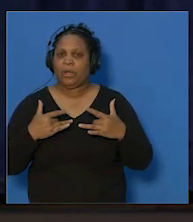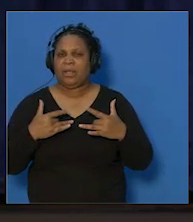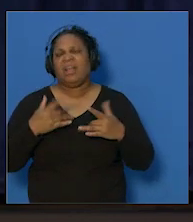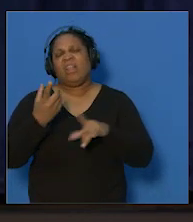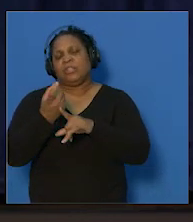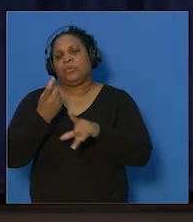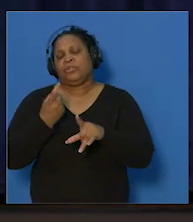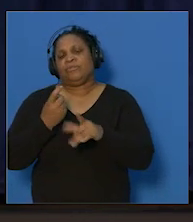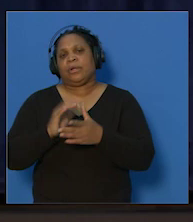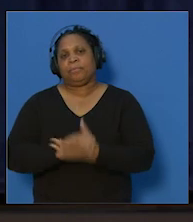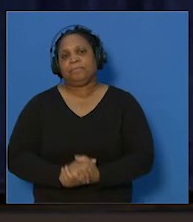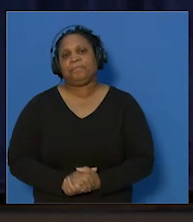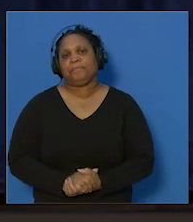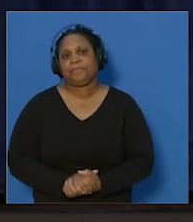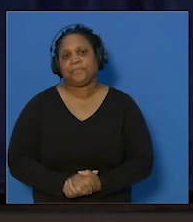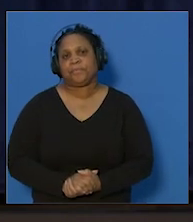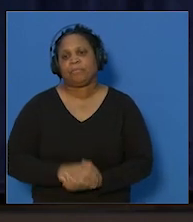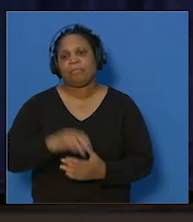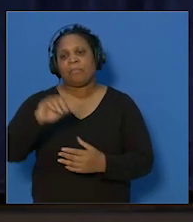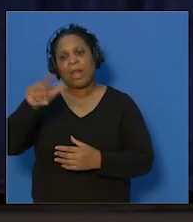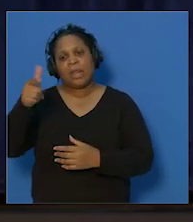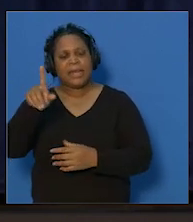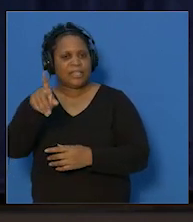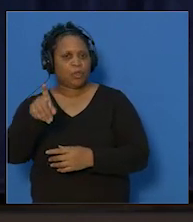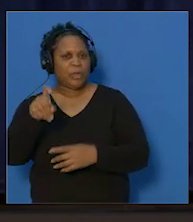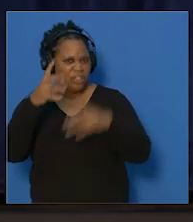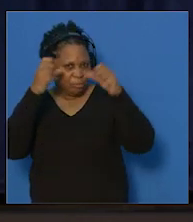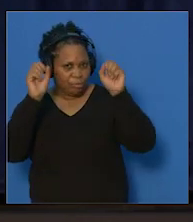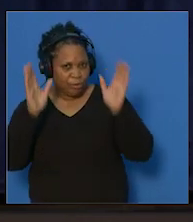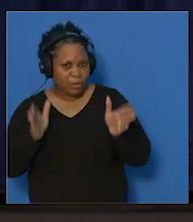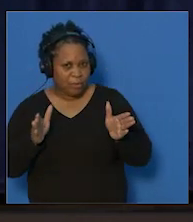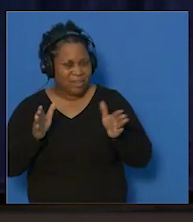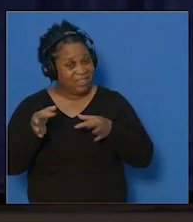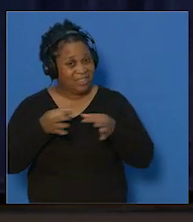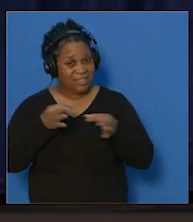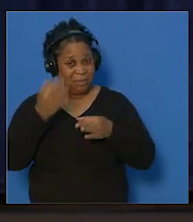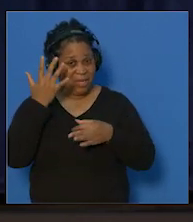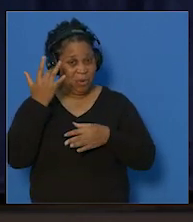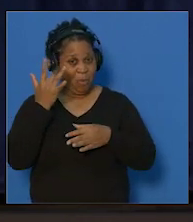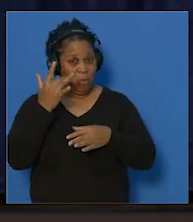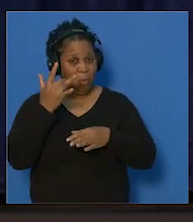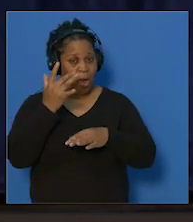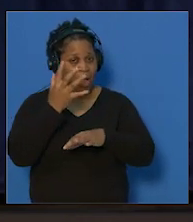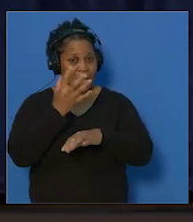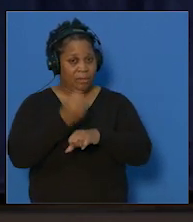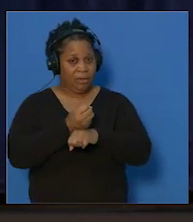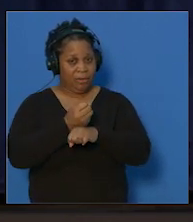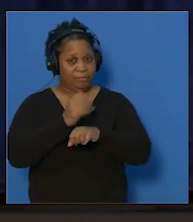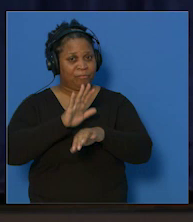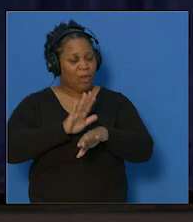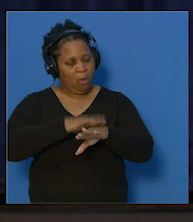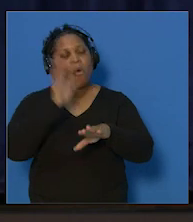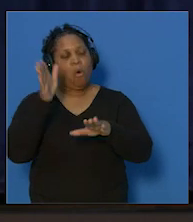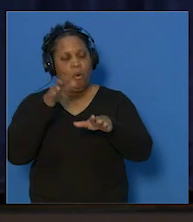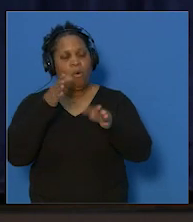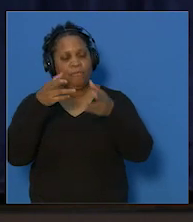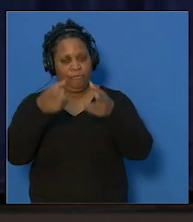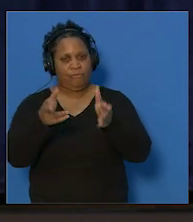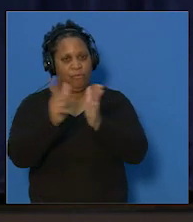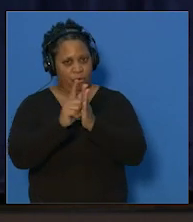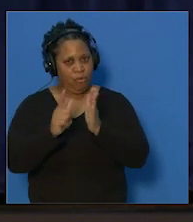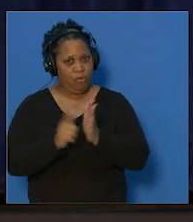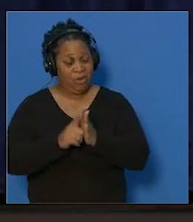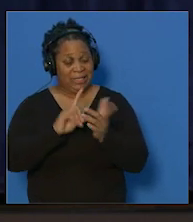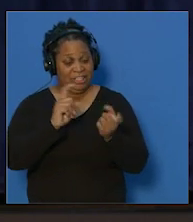from. Another question, Premier, can you explain why the curfew has been changed from where it